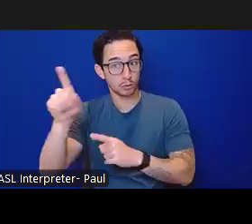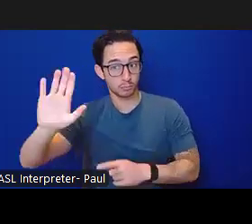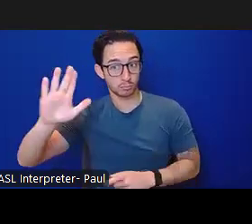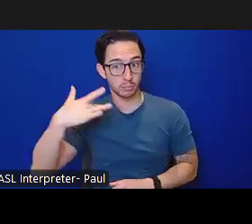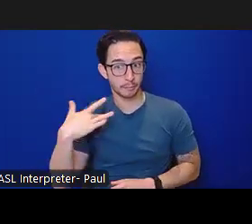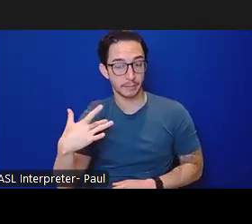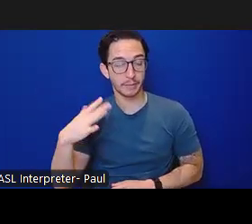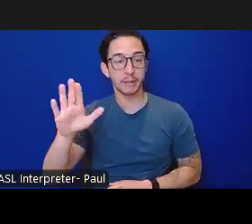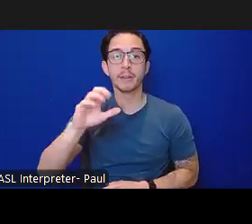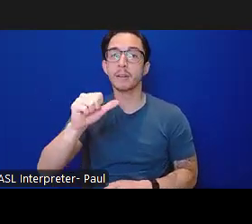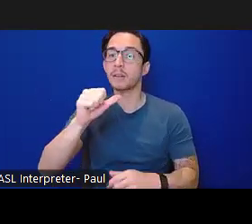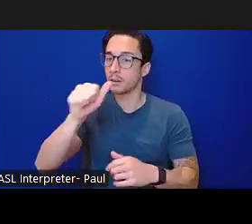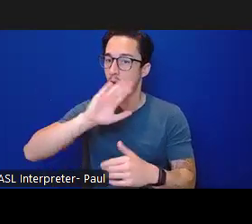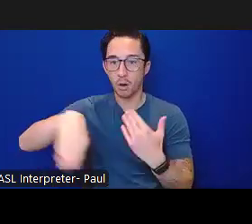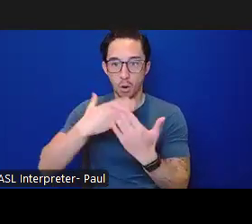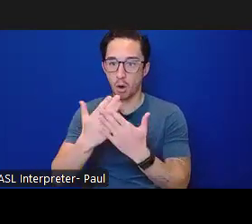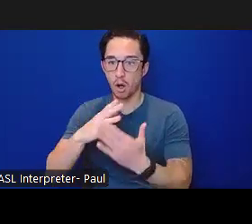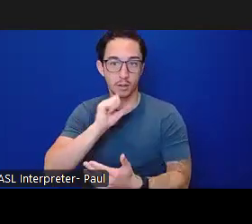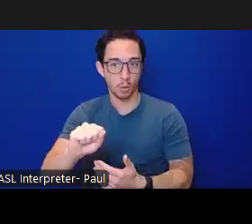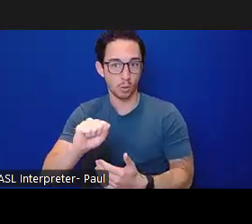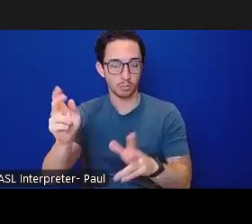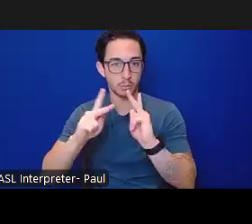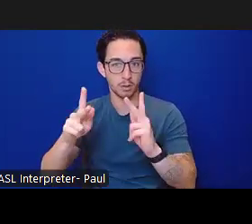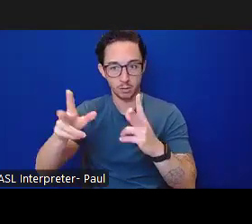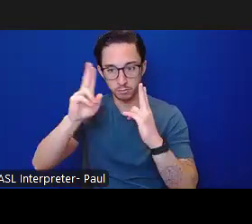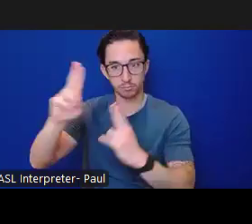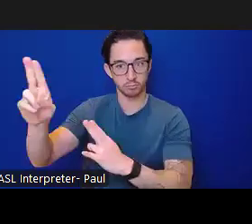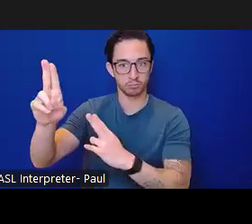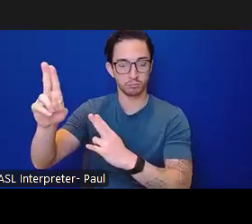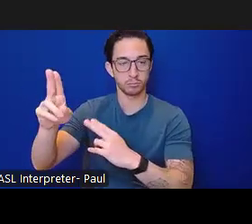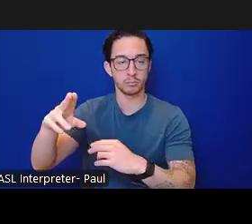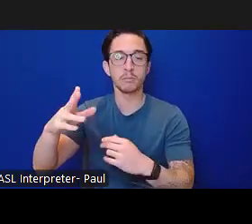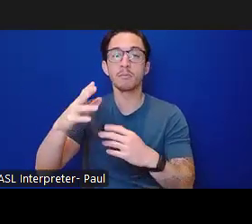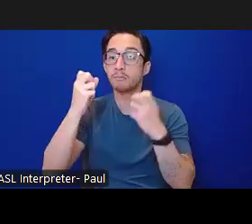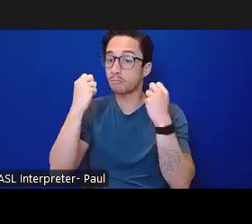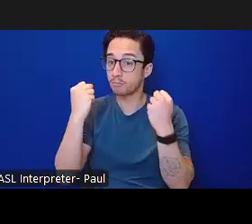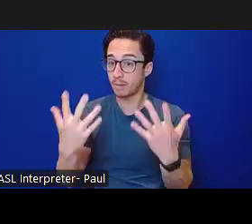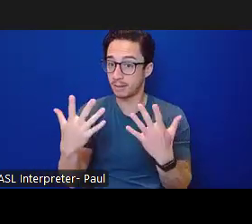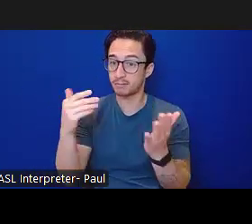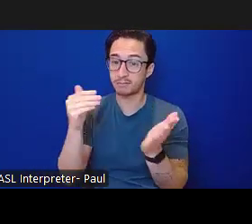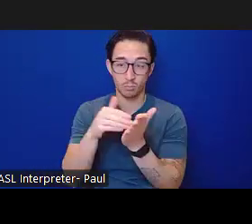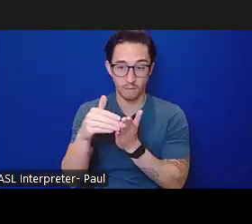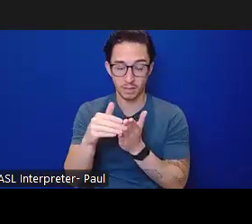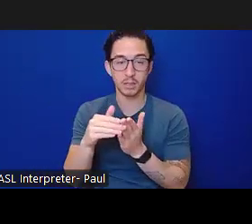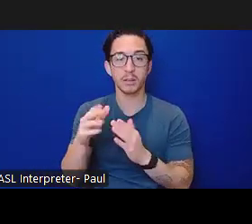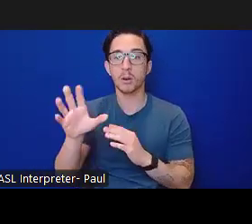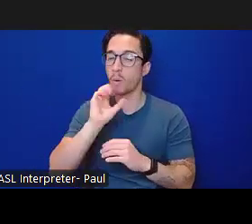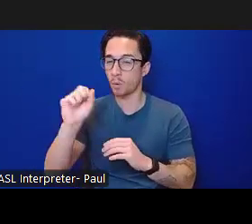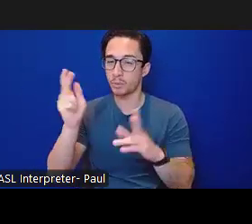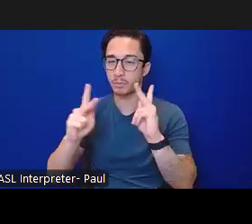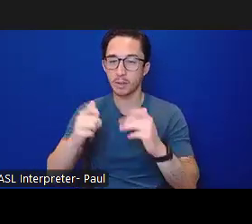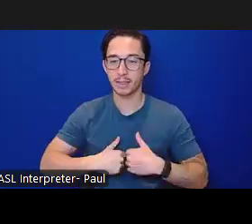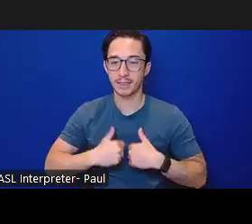not all elderly people are highly respected, right? In many cases, they may live